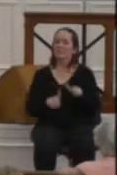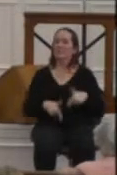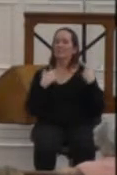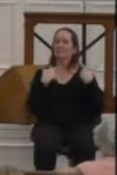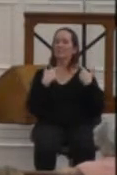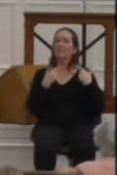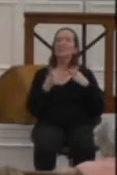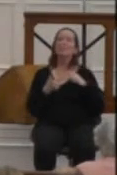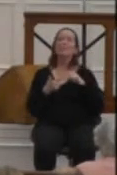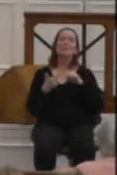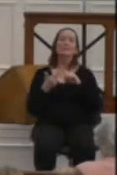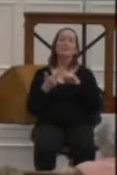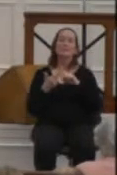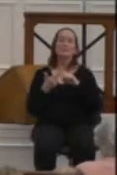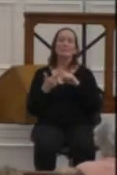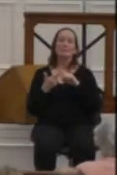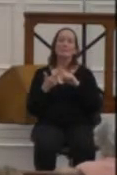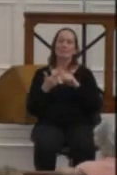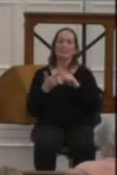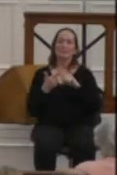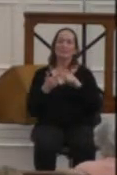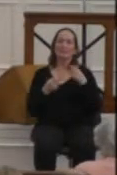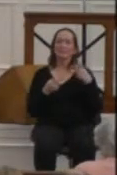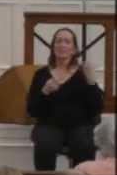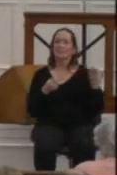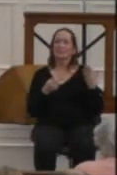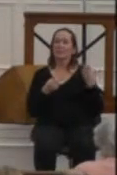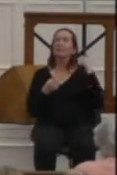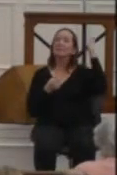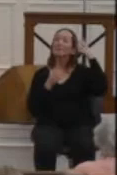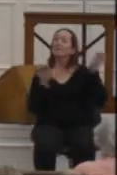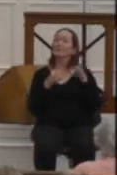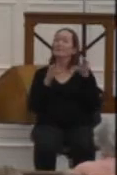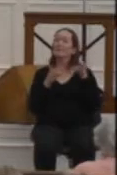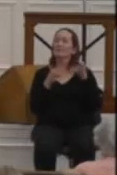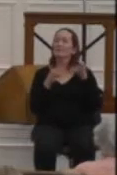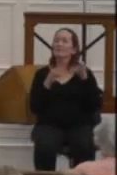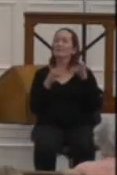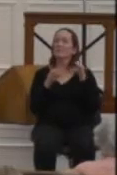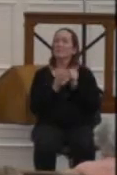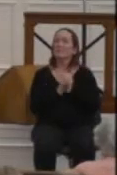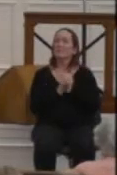But the second thing that God has done for us that I want to draw your attention to this morning,